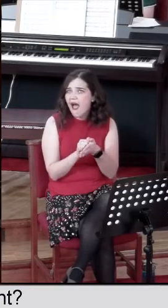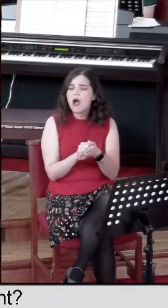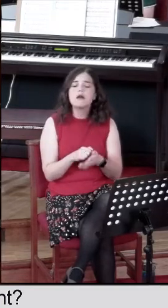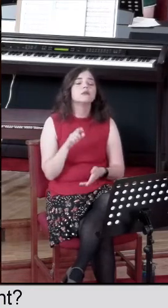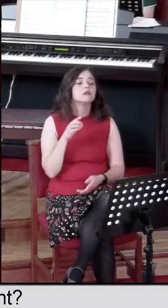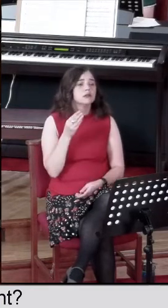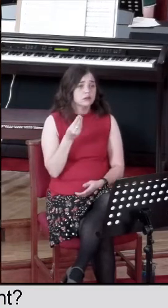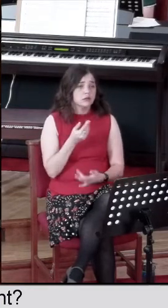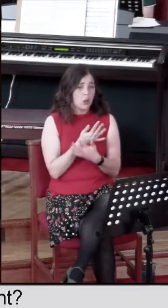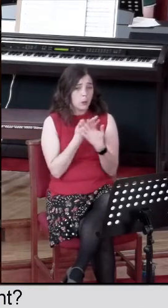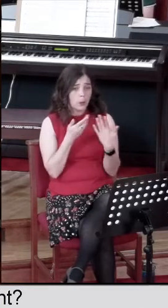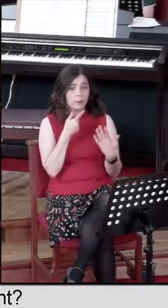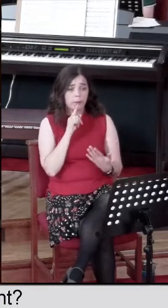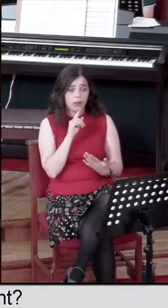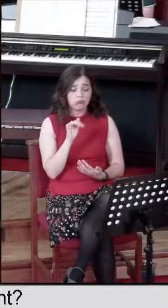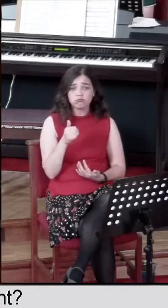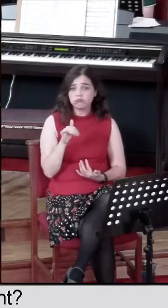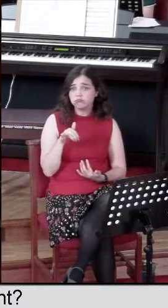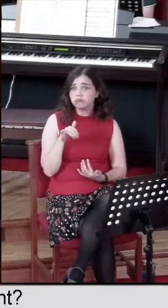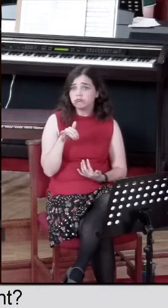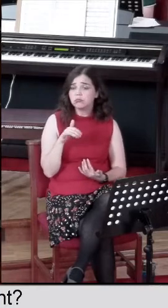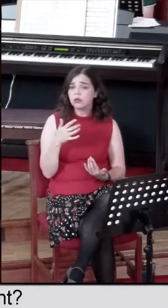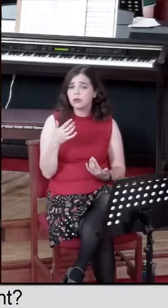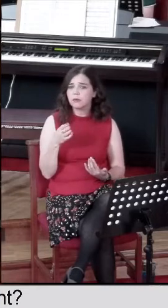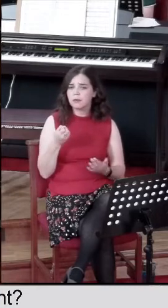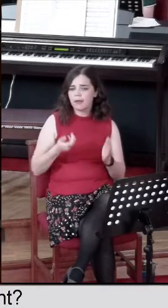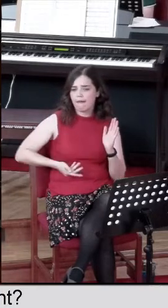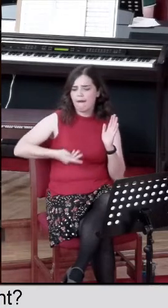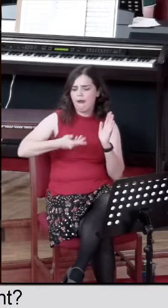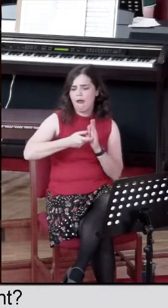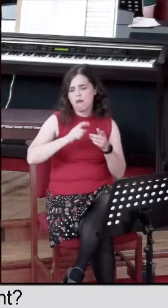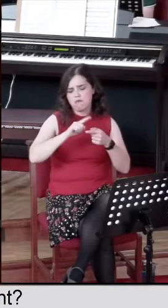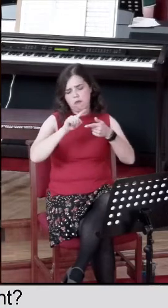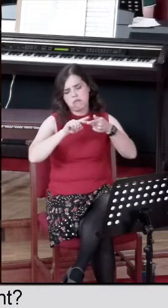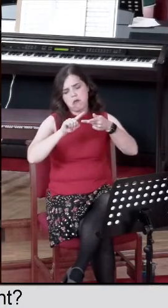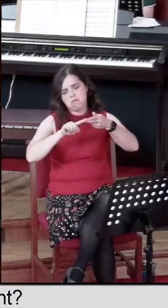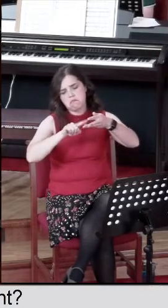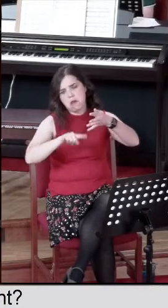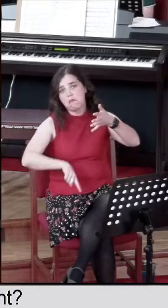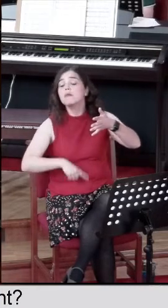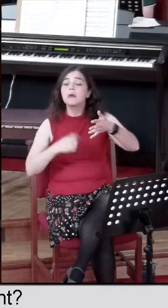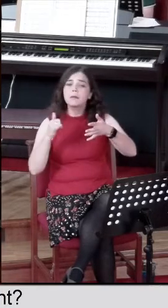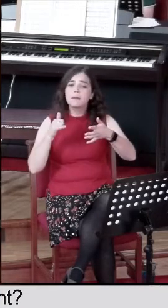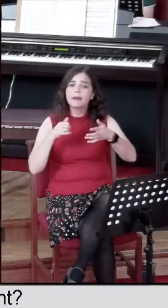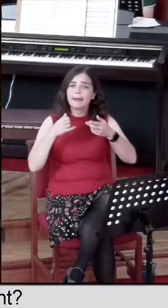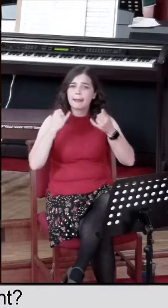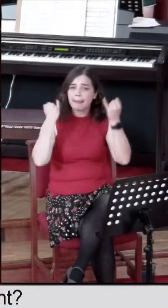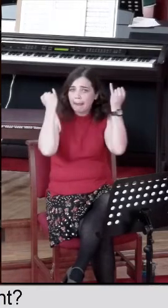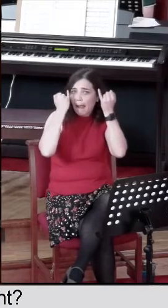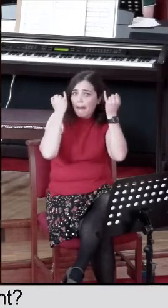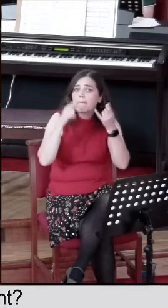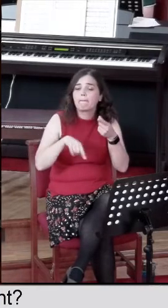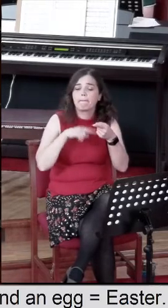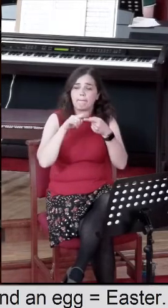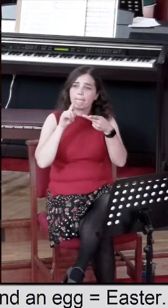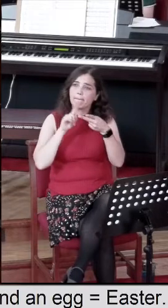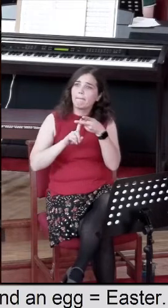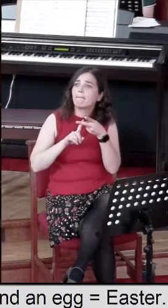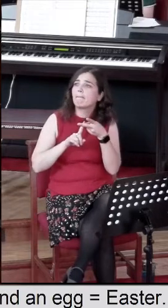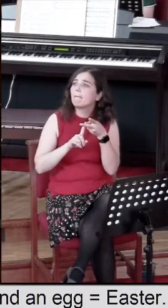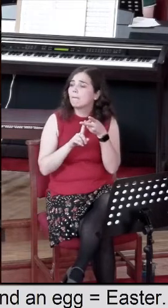of people, you would have maybe all sorts of things in there. You might have a woolly lamb, or you might